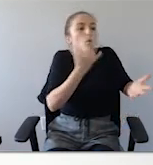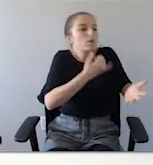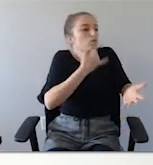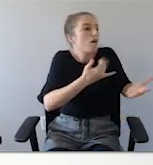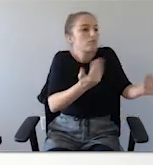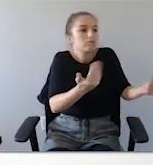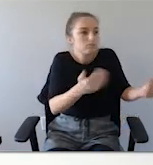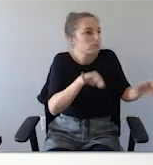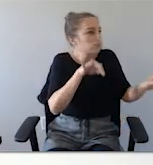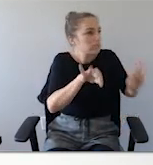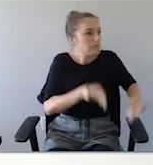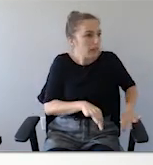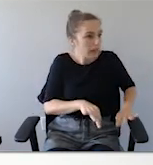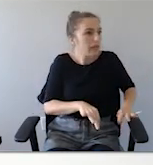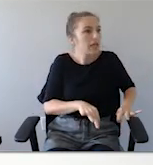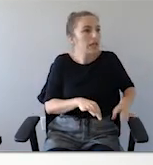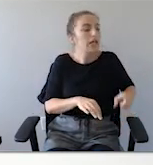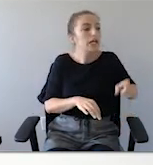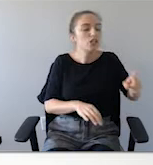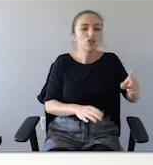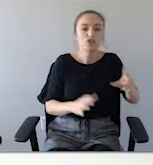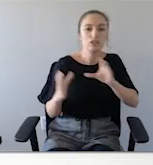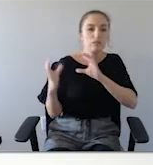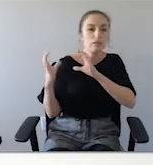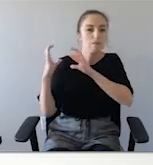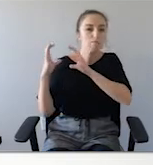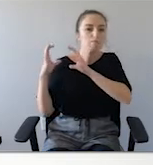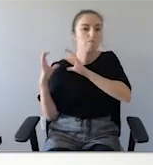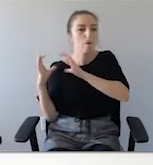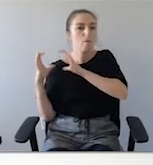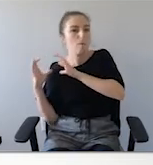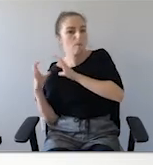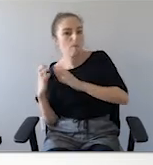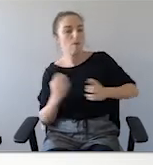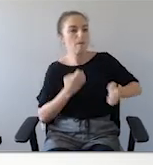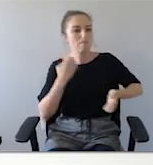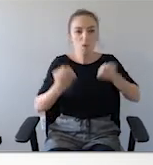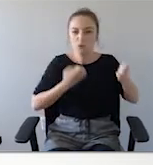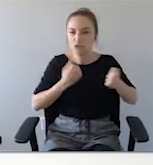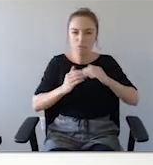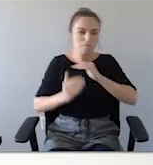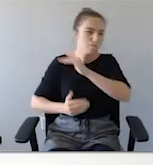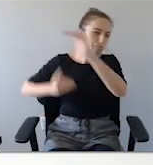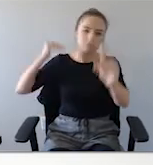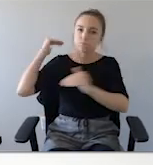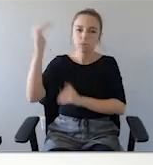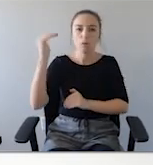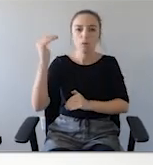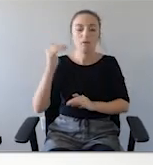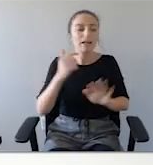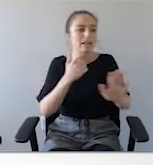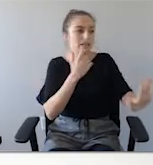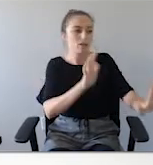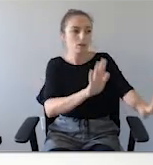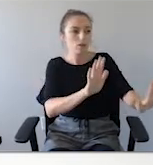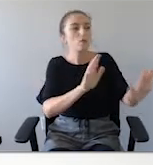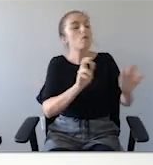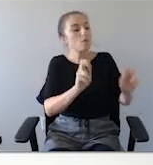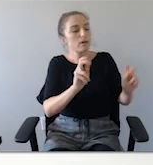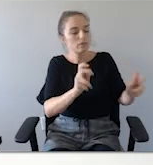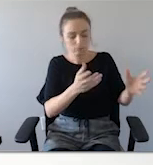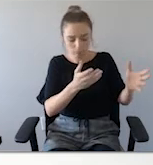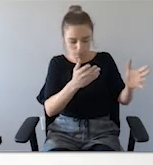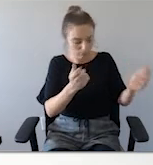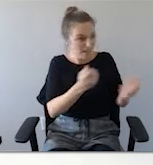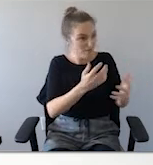are too emotionally charged up right now, and you're going to lose everything that we're advocating for. And so